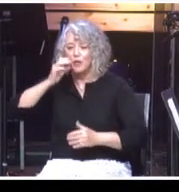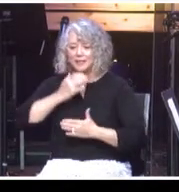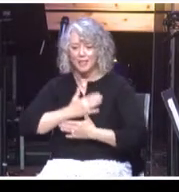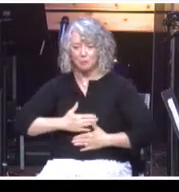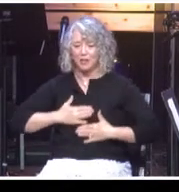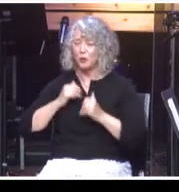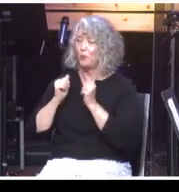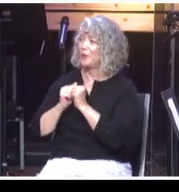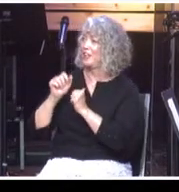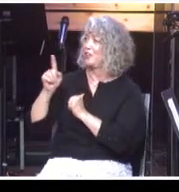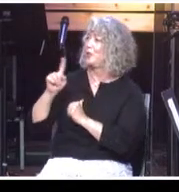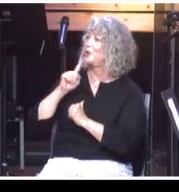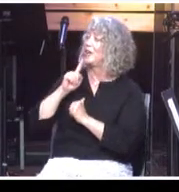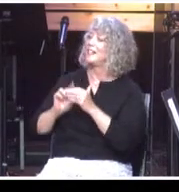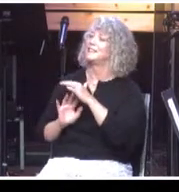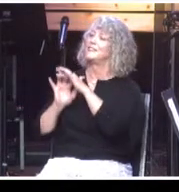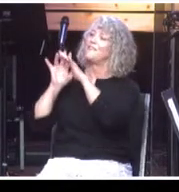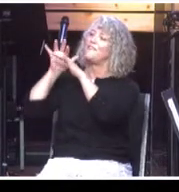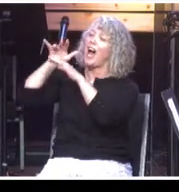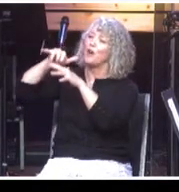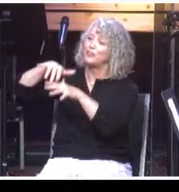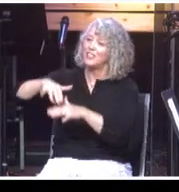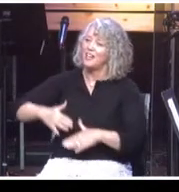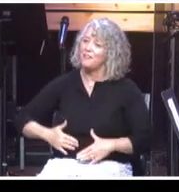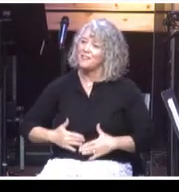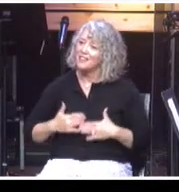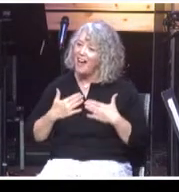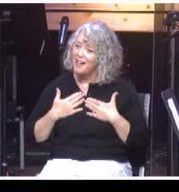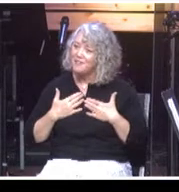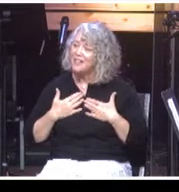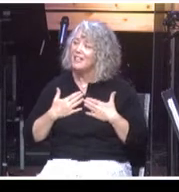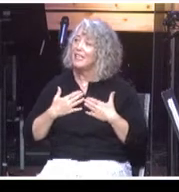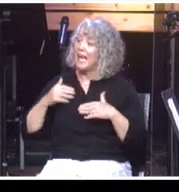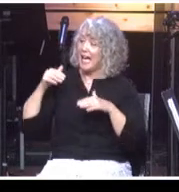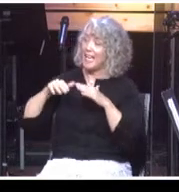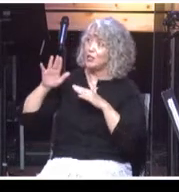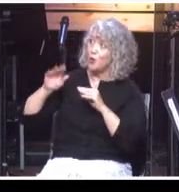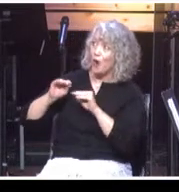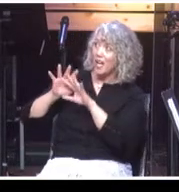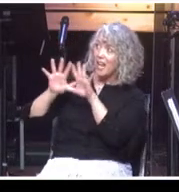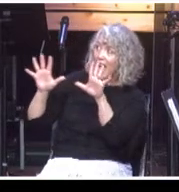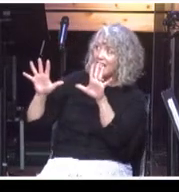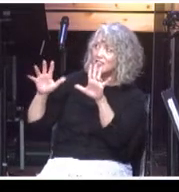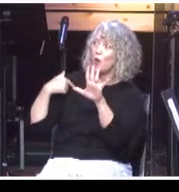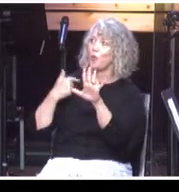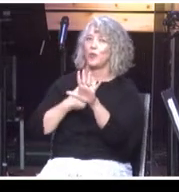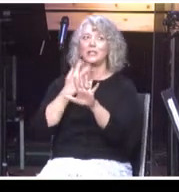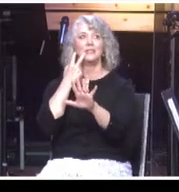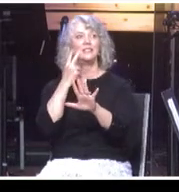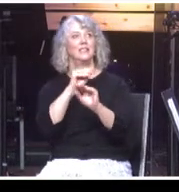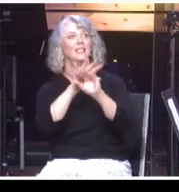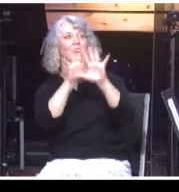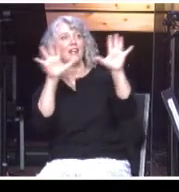is the fountain of life. In your light, we see light.